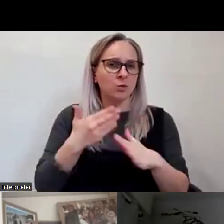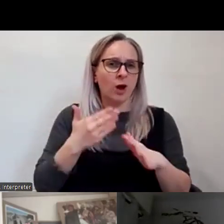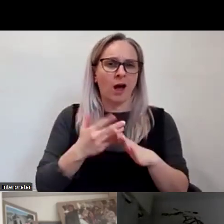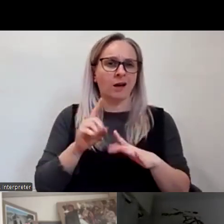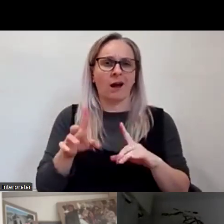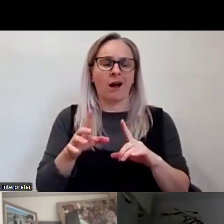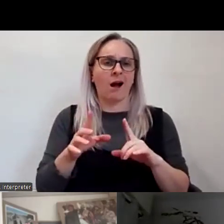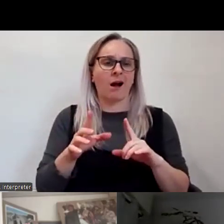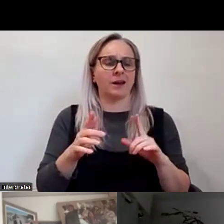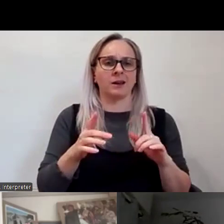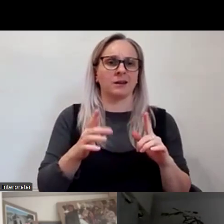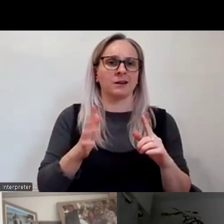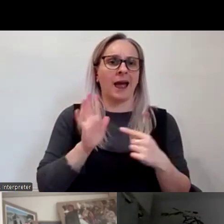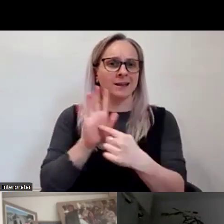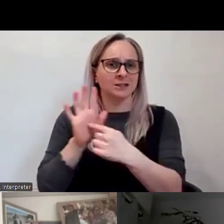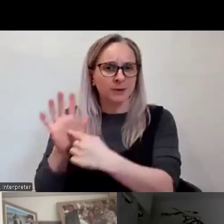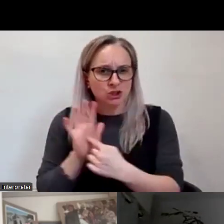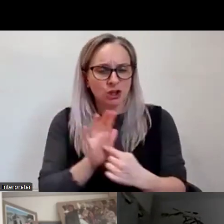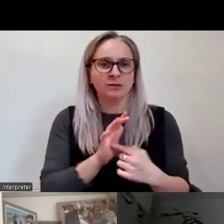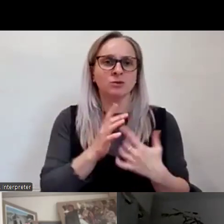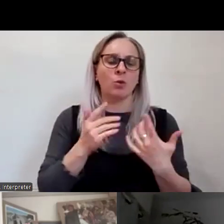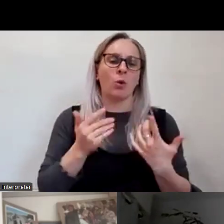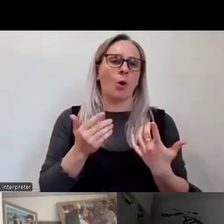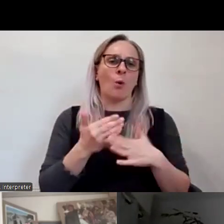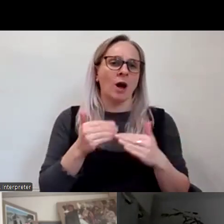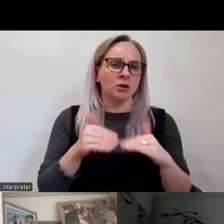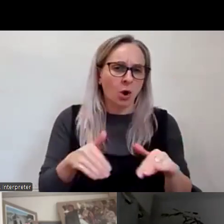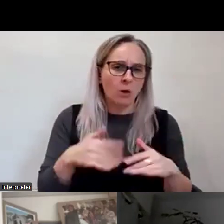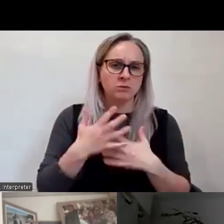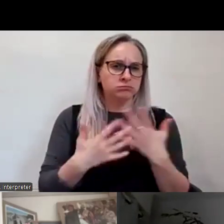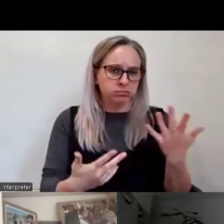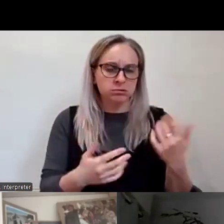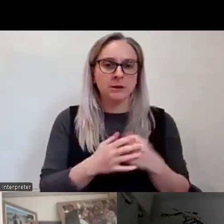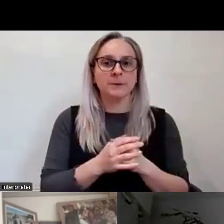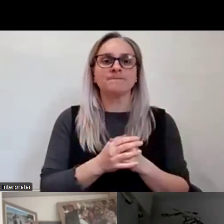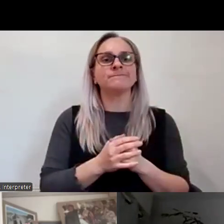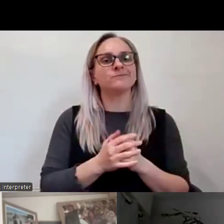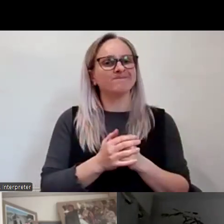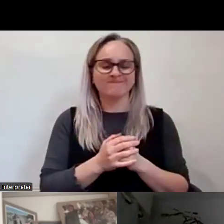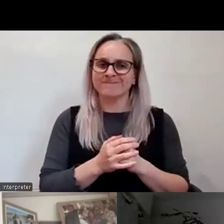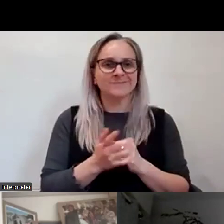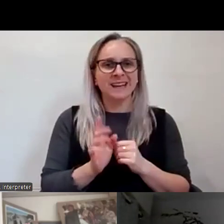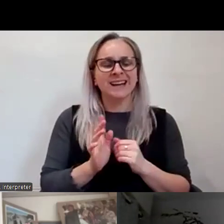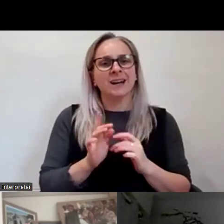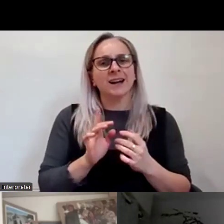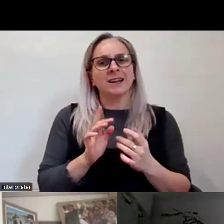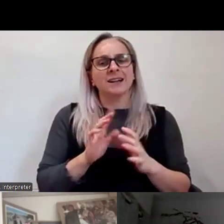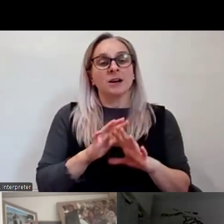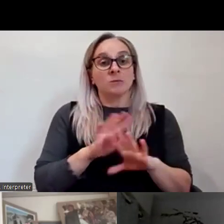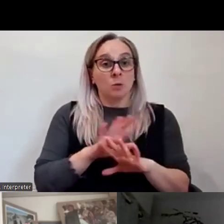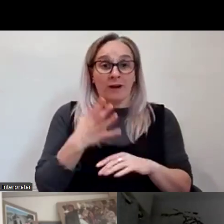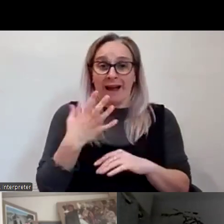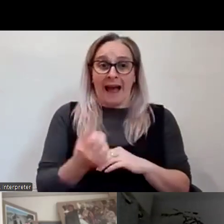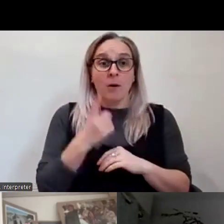workshops? NS has submitted that. There isn't, but within your CV, your anonymized CV, please